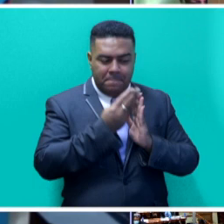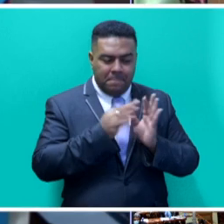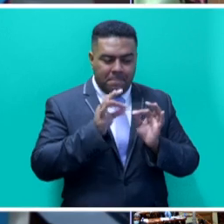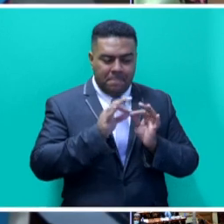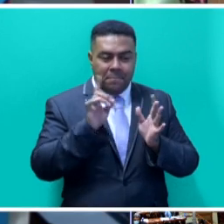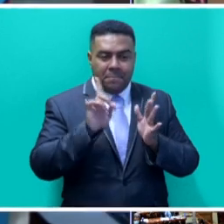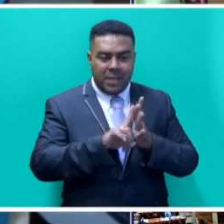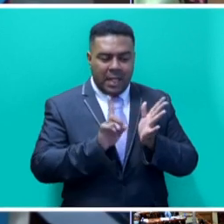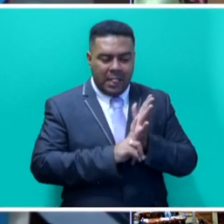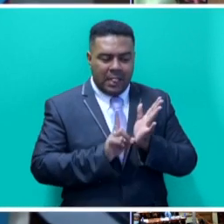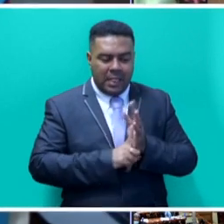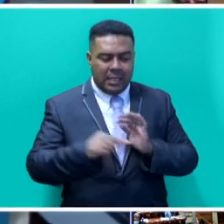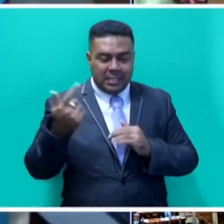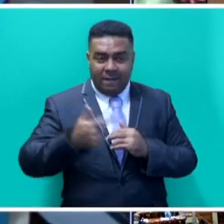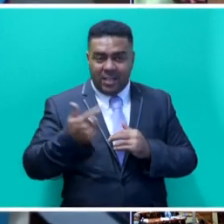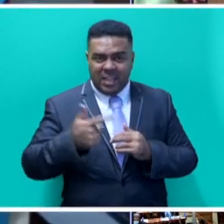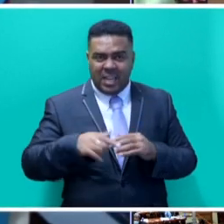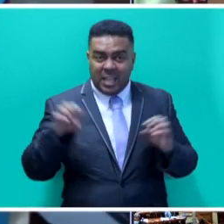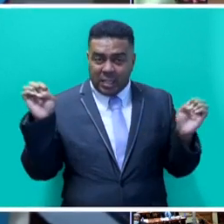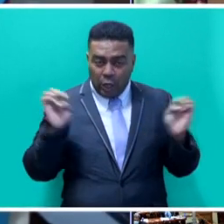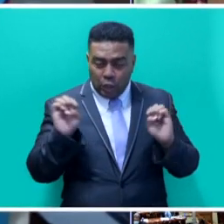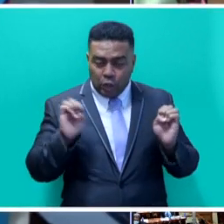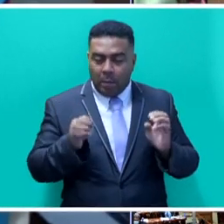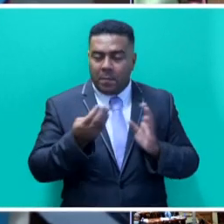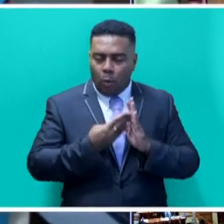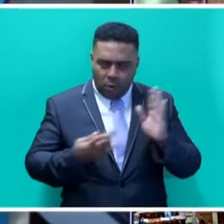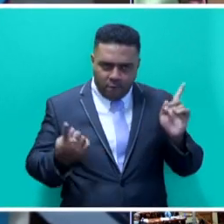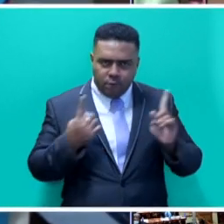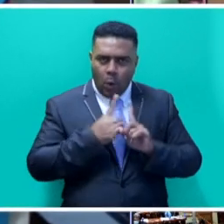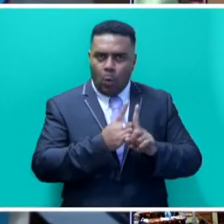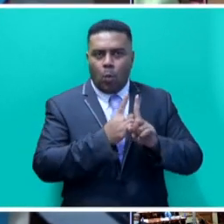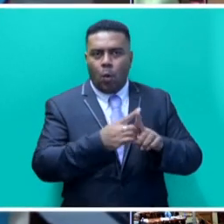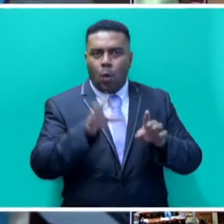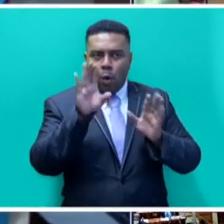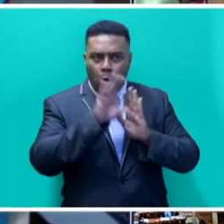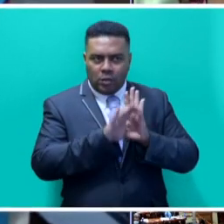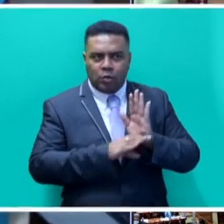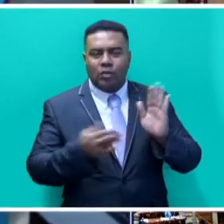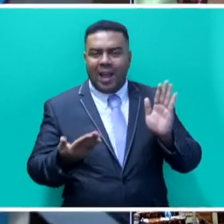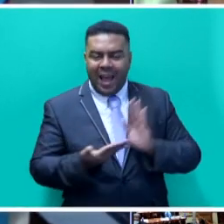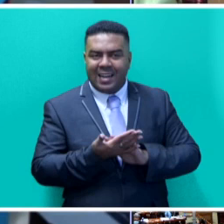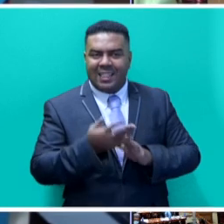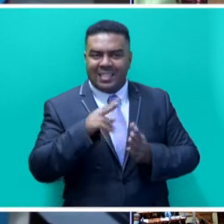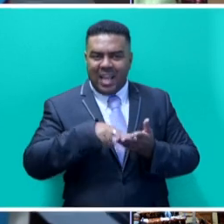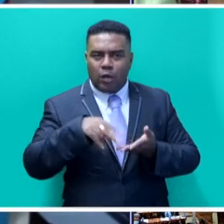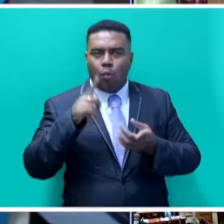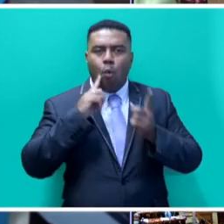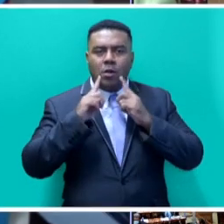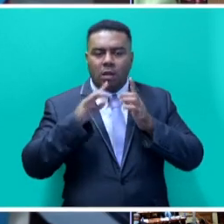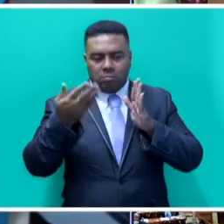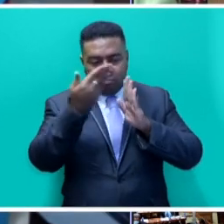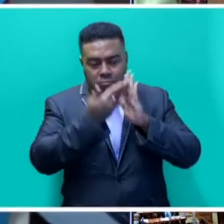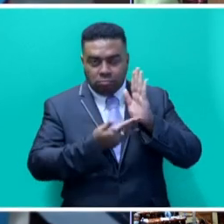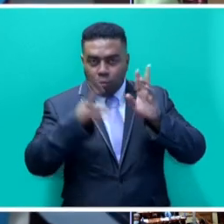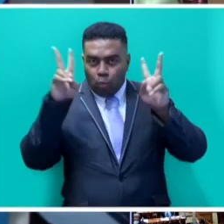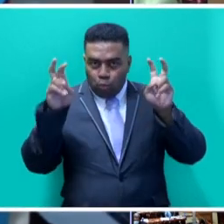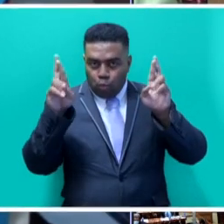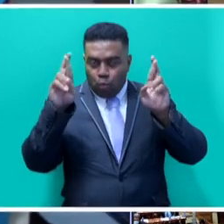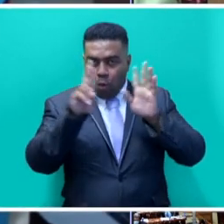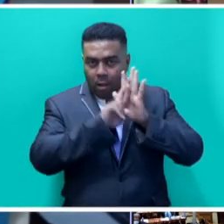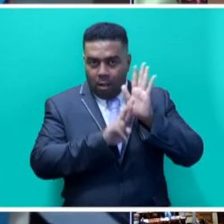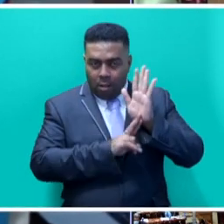tabled as an urgent bill in accordance with the Constitution and the standing orders. I also want to